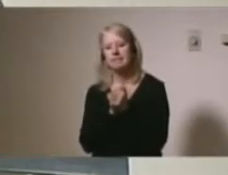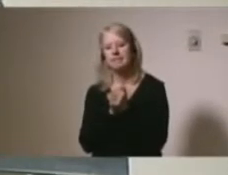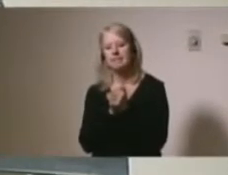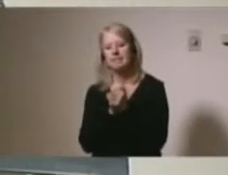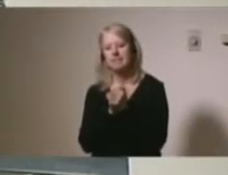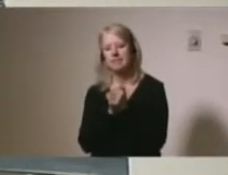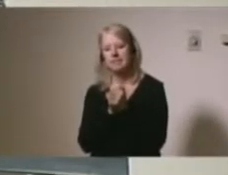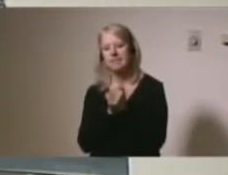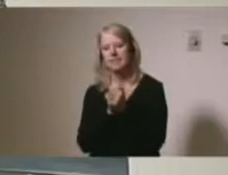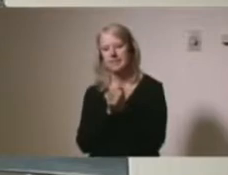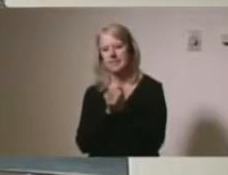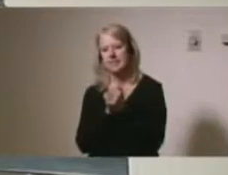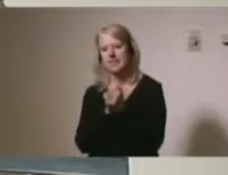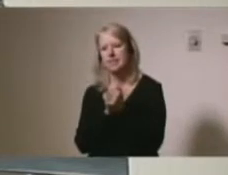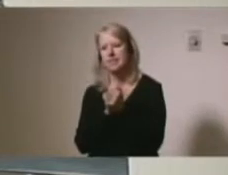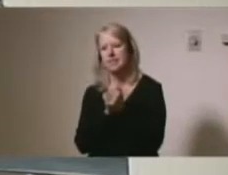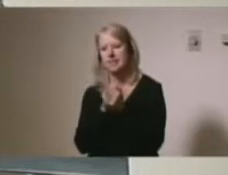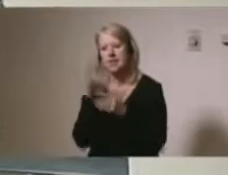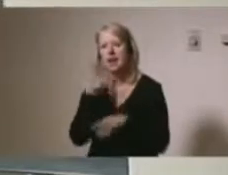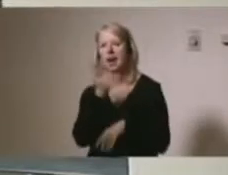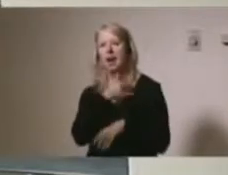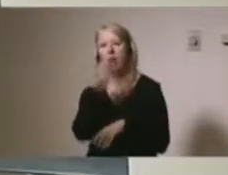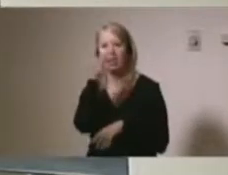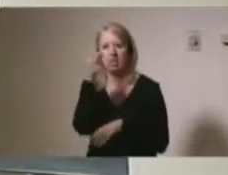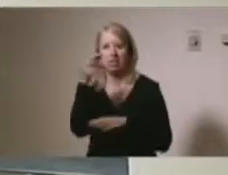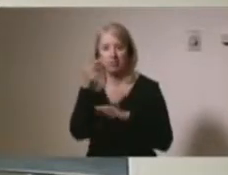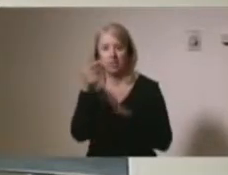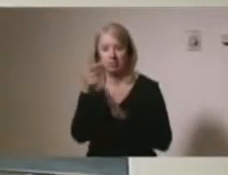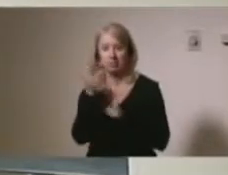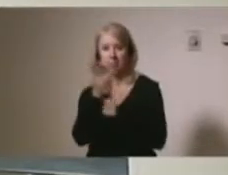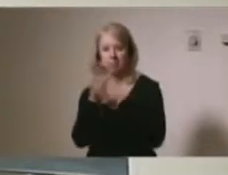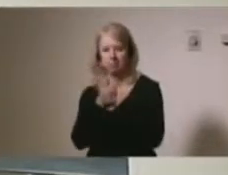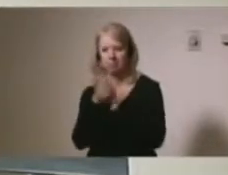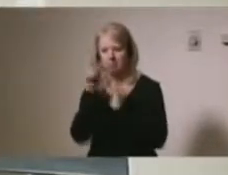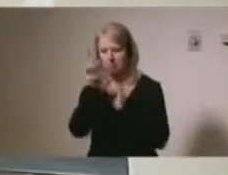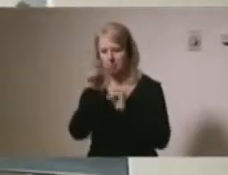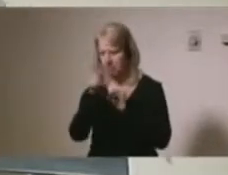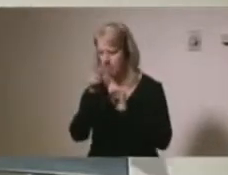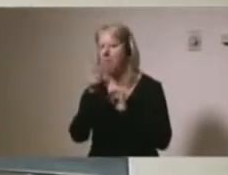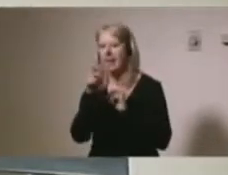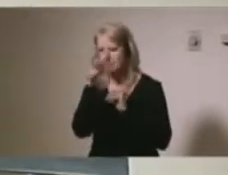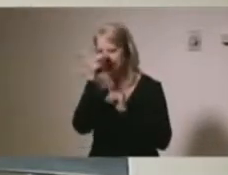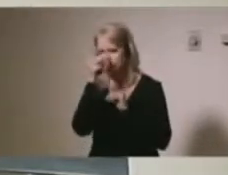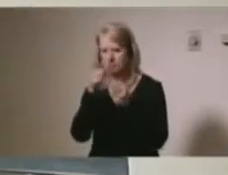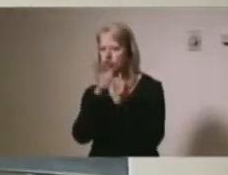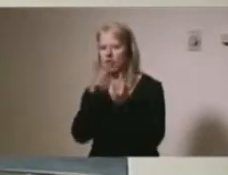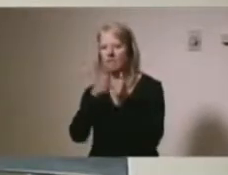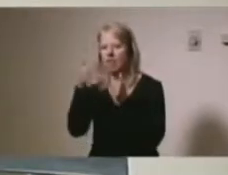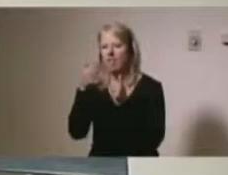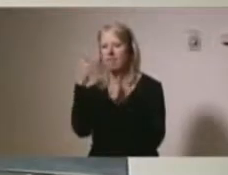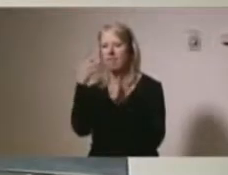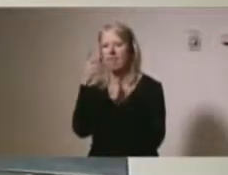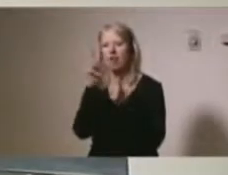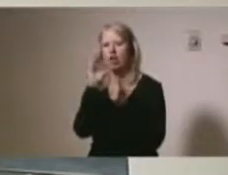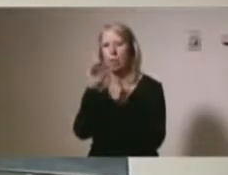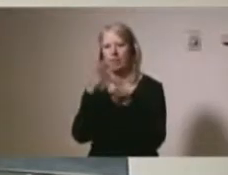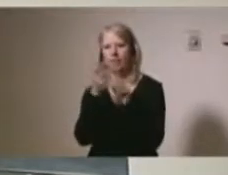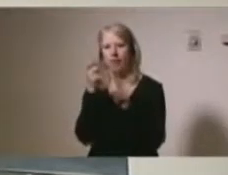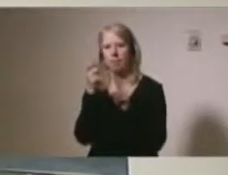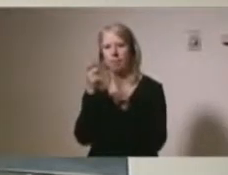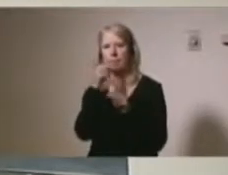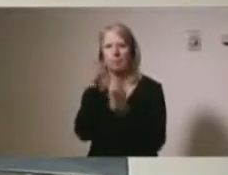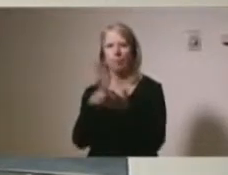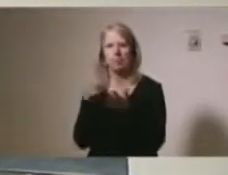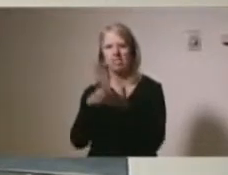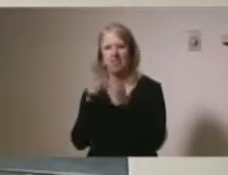a French citizen should not be further than 5 kilometers away from a post office.